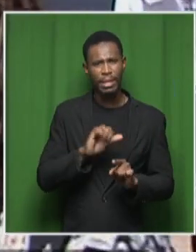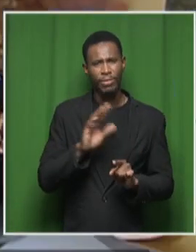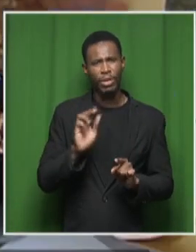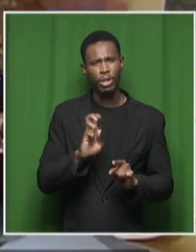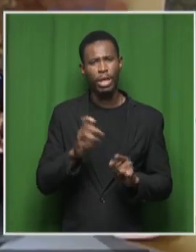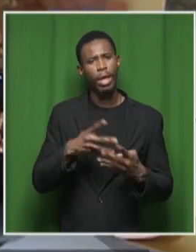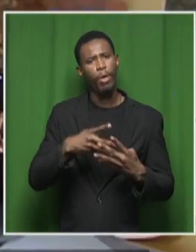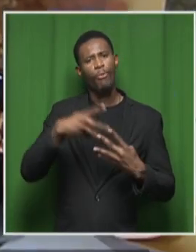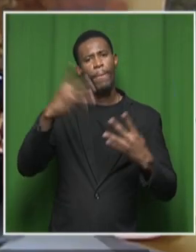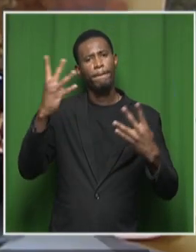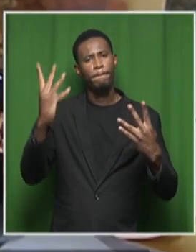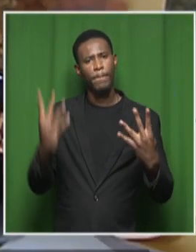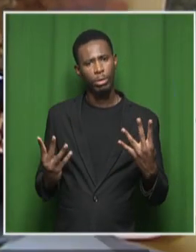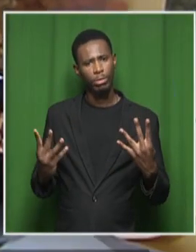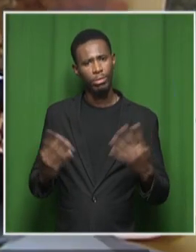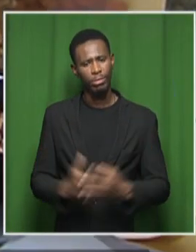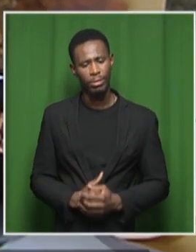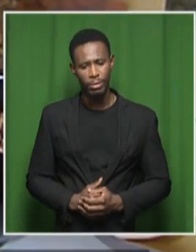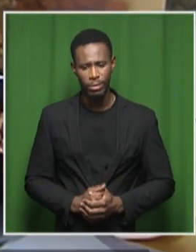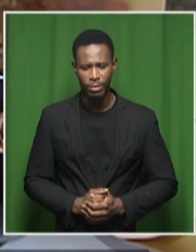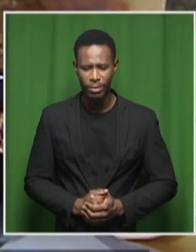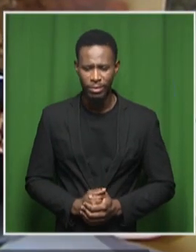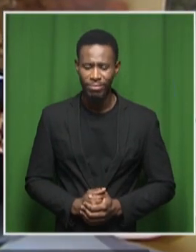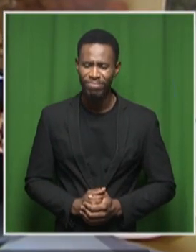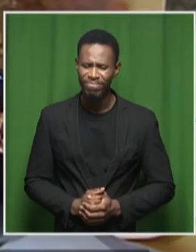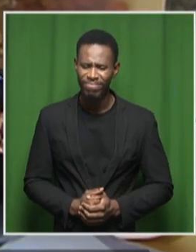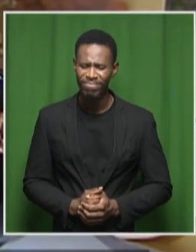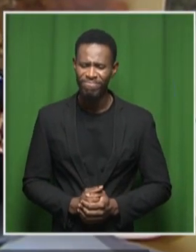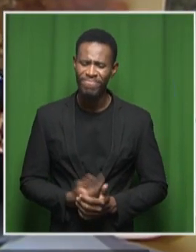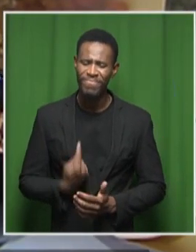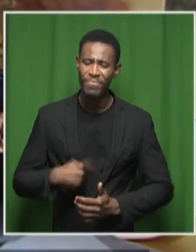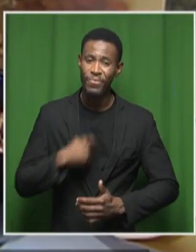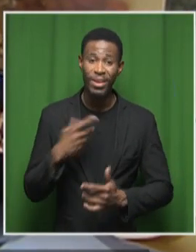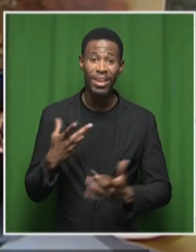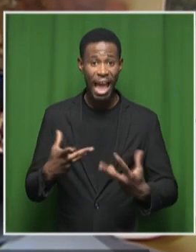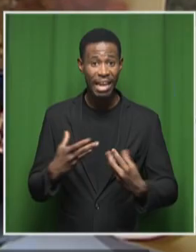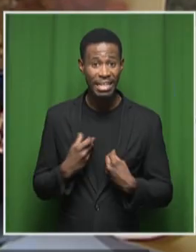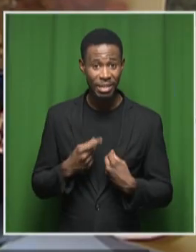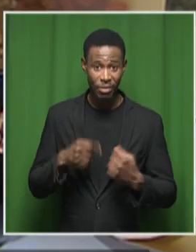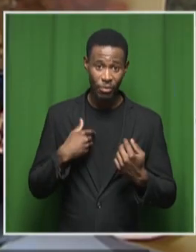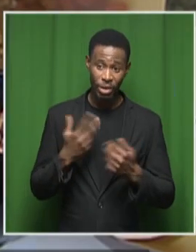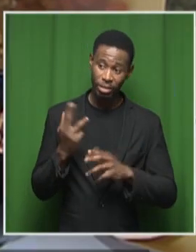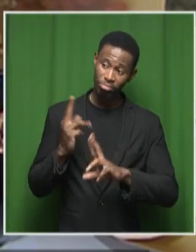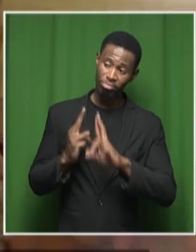nation. By accepting our heritage, values, and